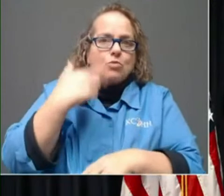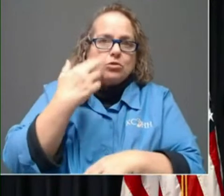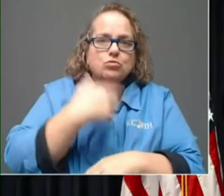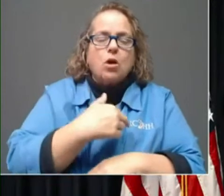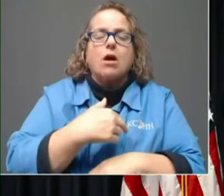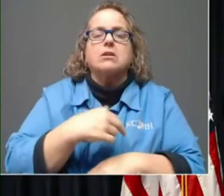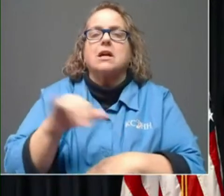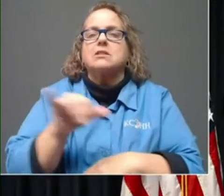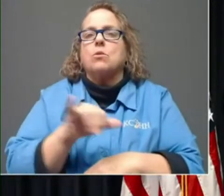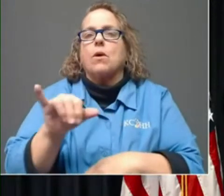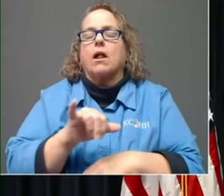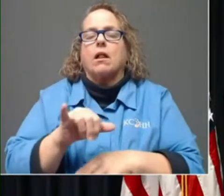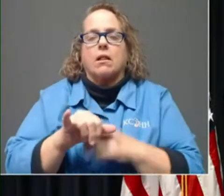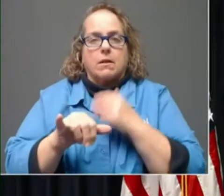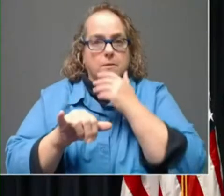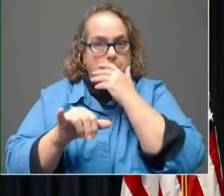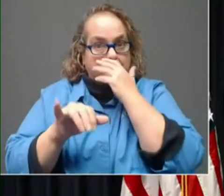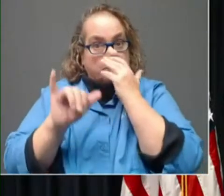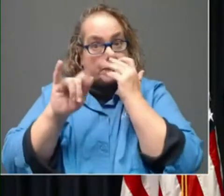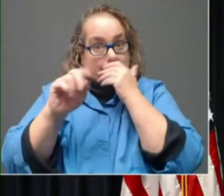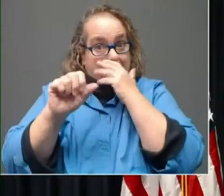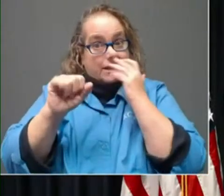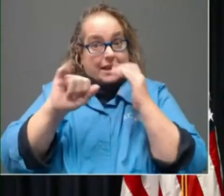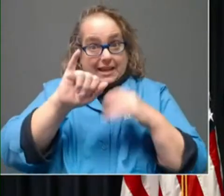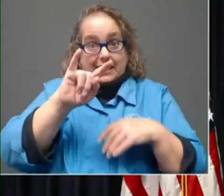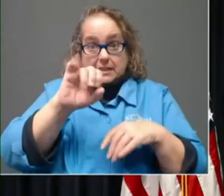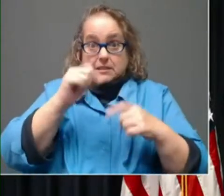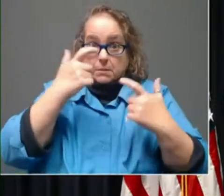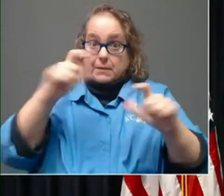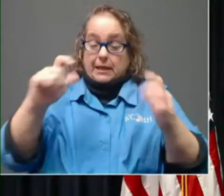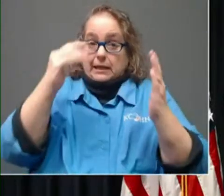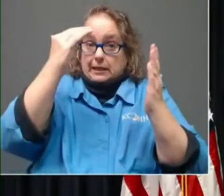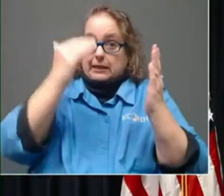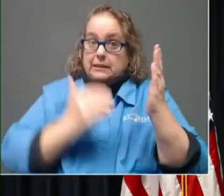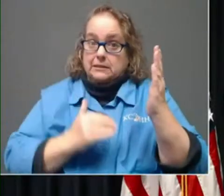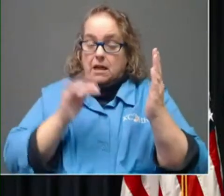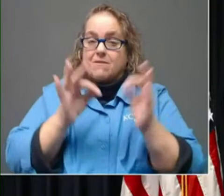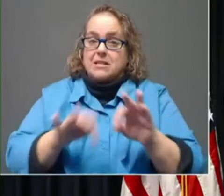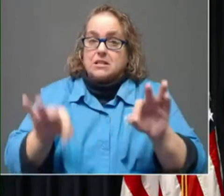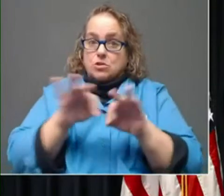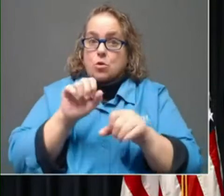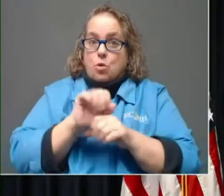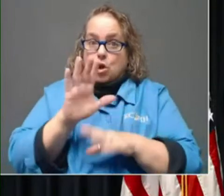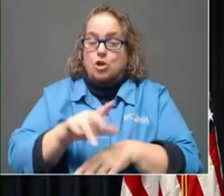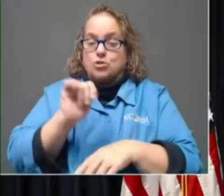well. It's a big list of essential workers. You can find that on